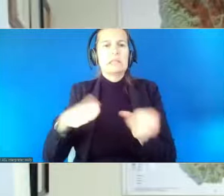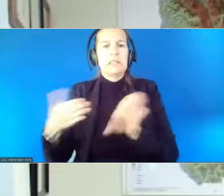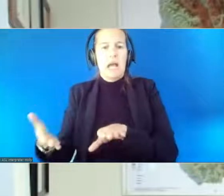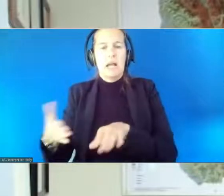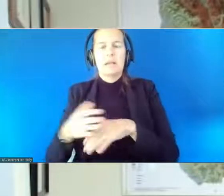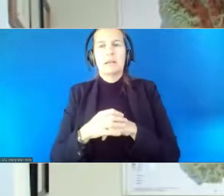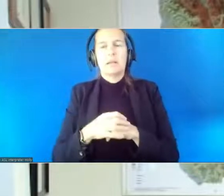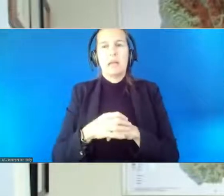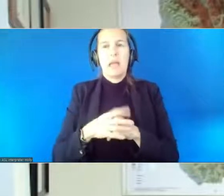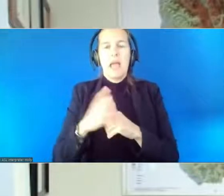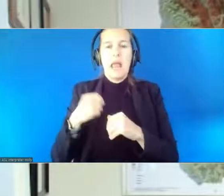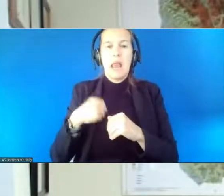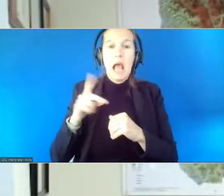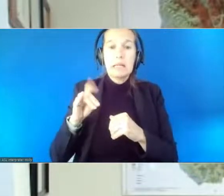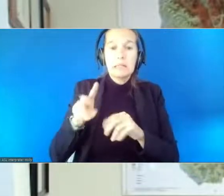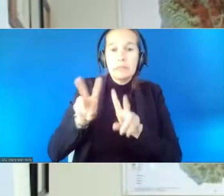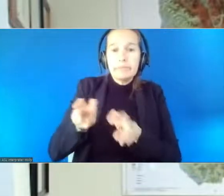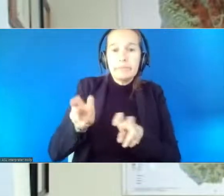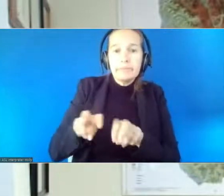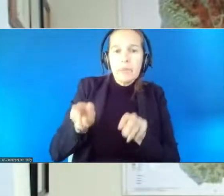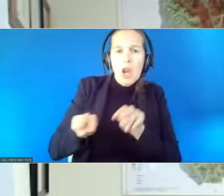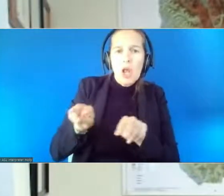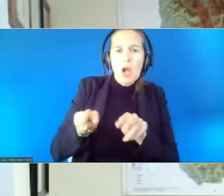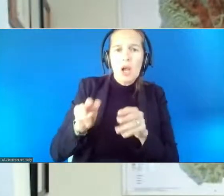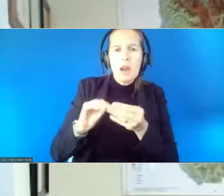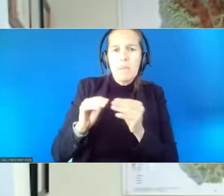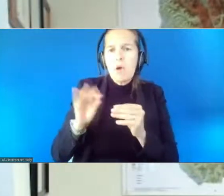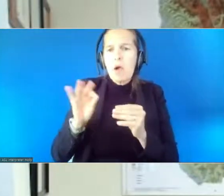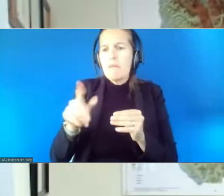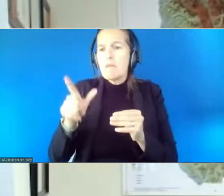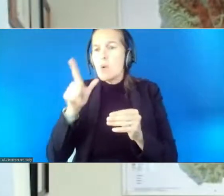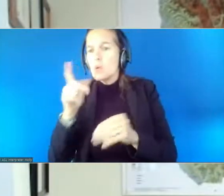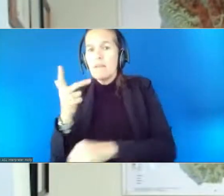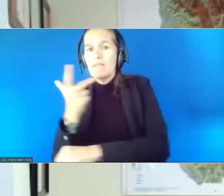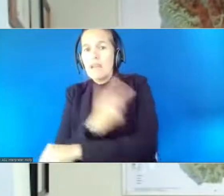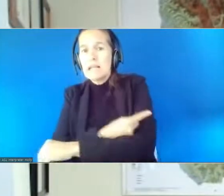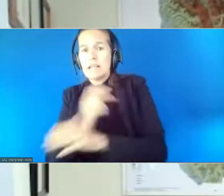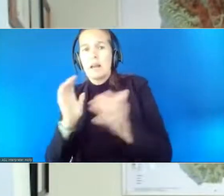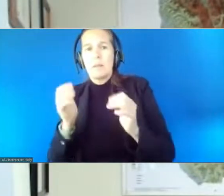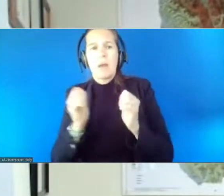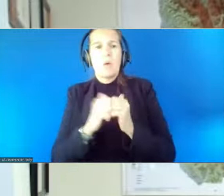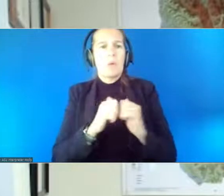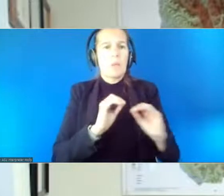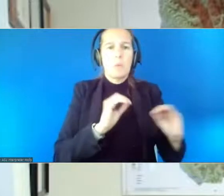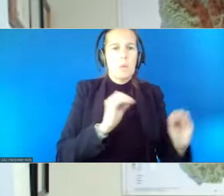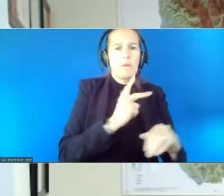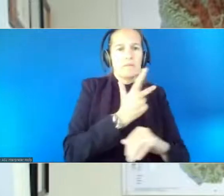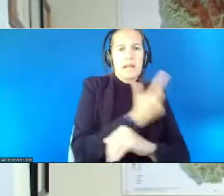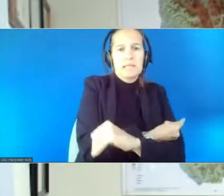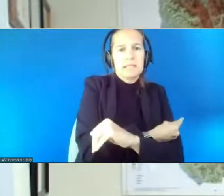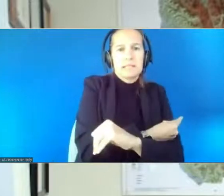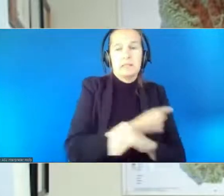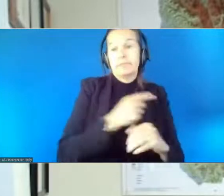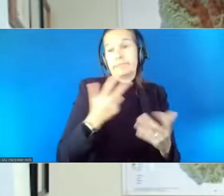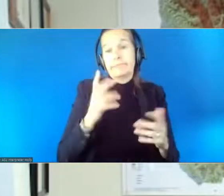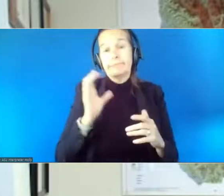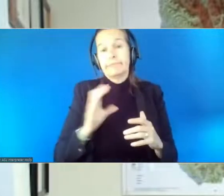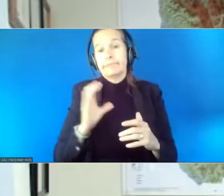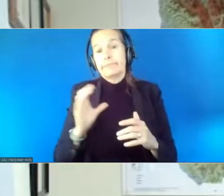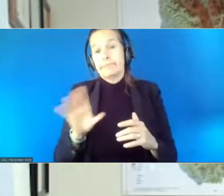numbers who had been vaccinated compared to those who were not vaccinated. Let me see if I can find